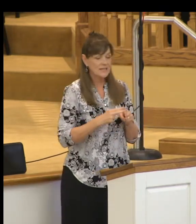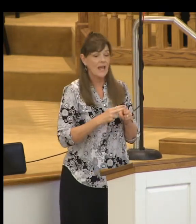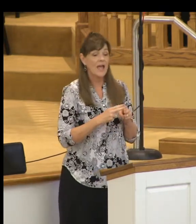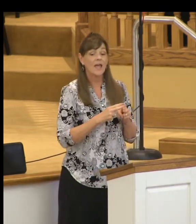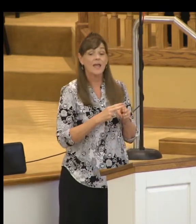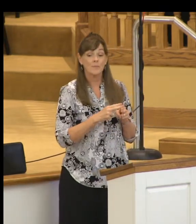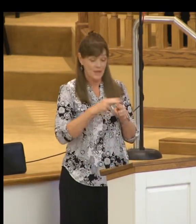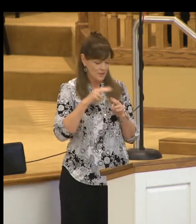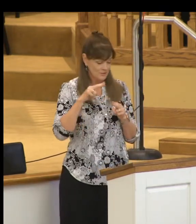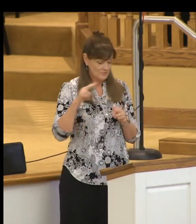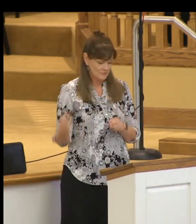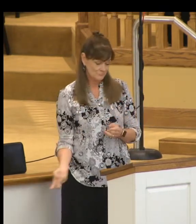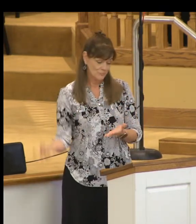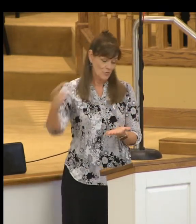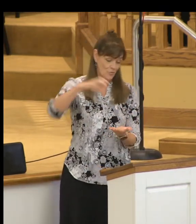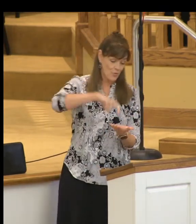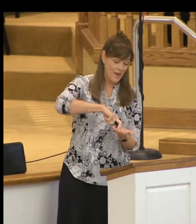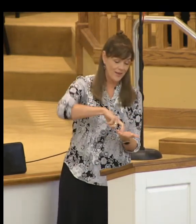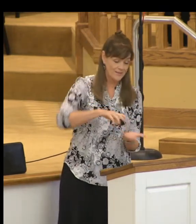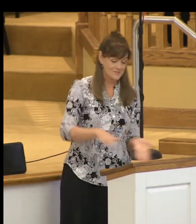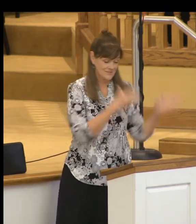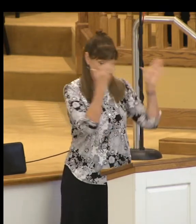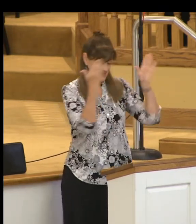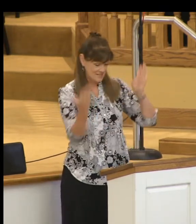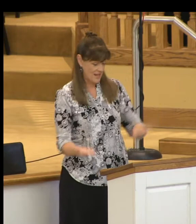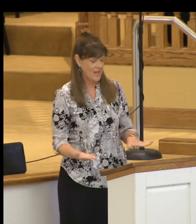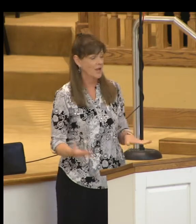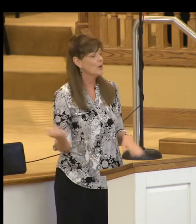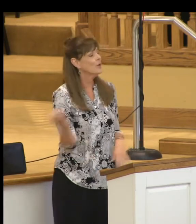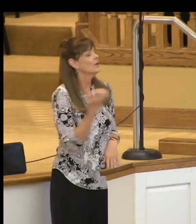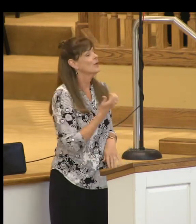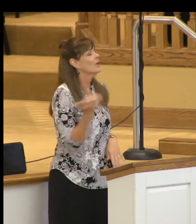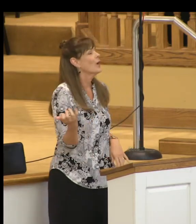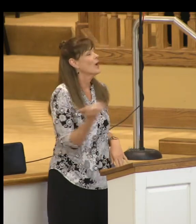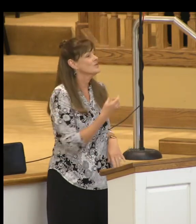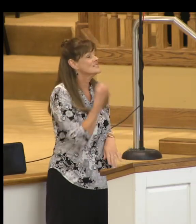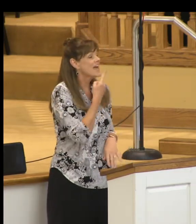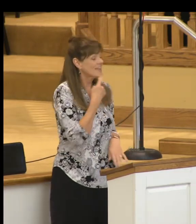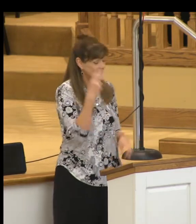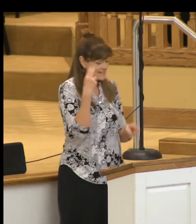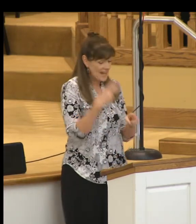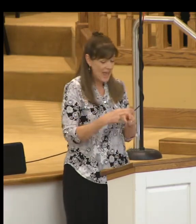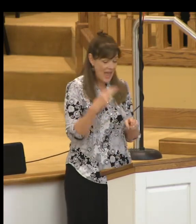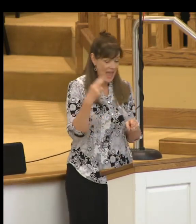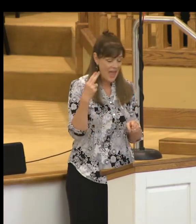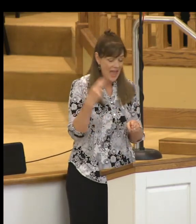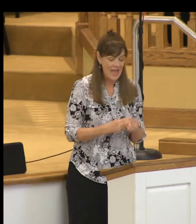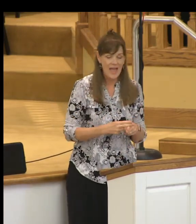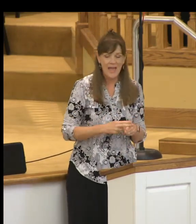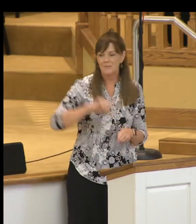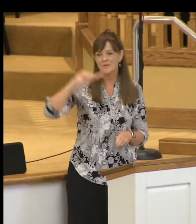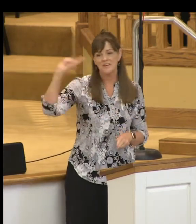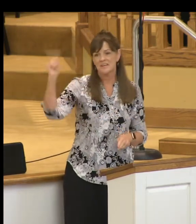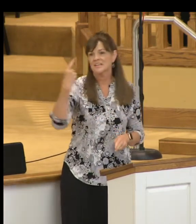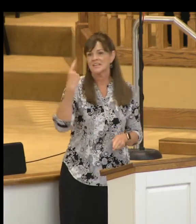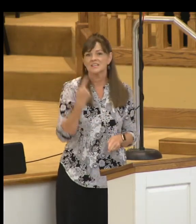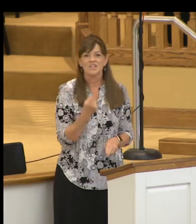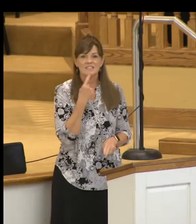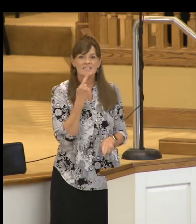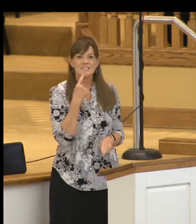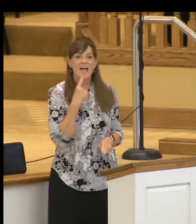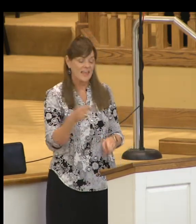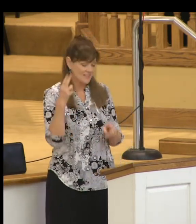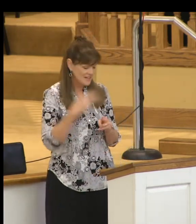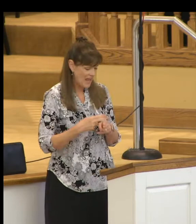only name by which the dead are raised. Oh, say the name,